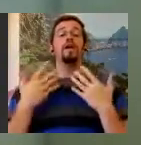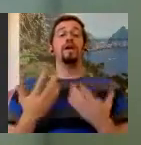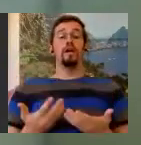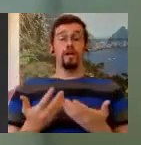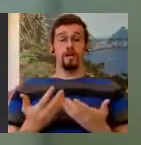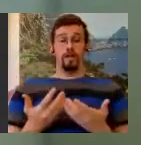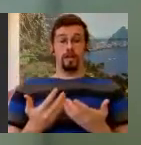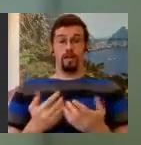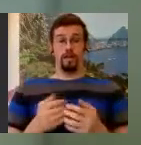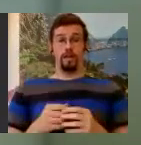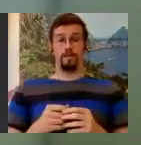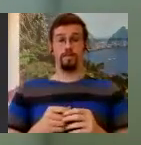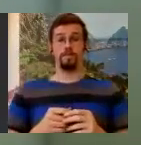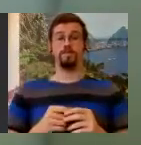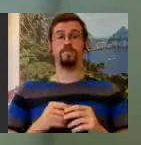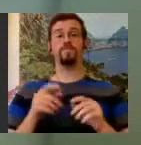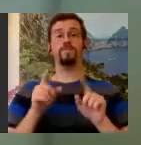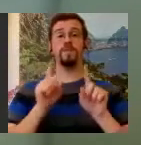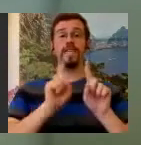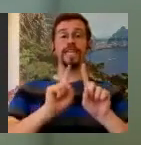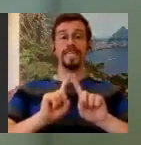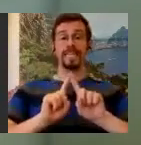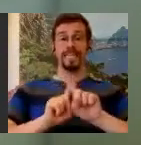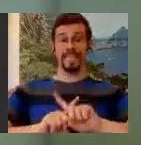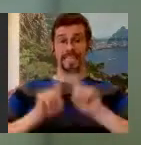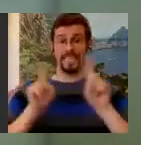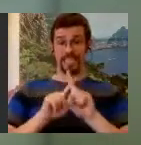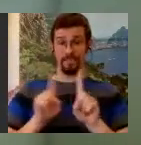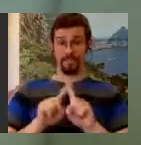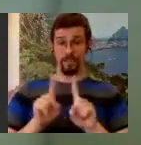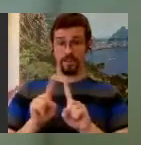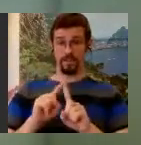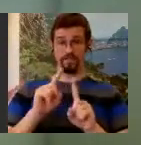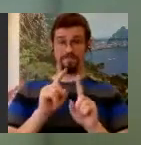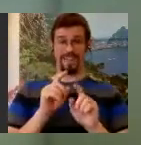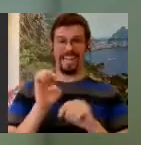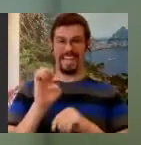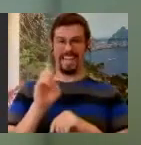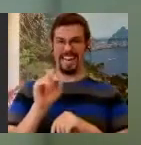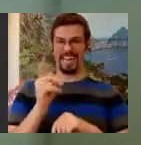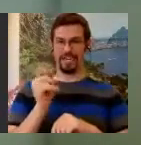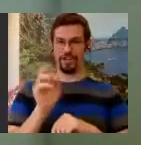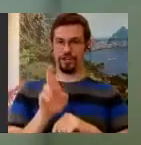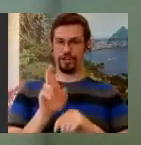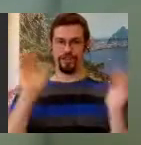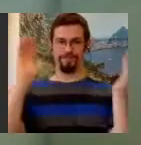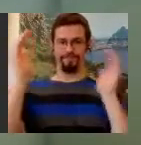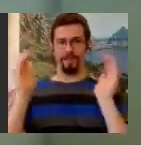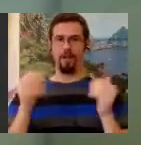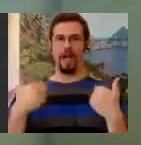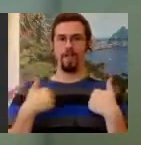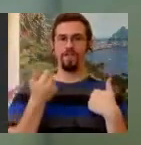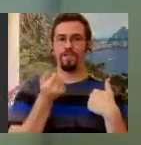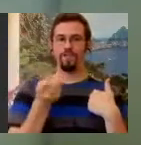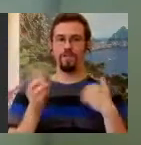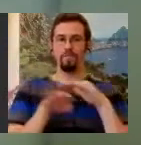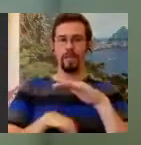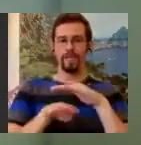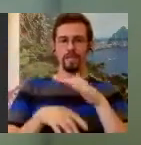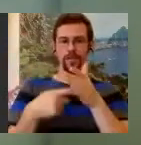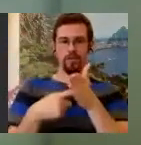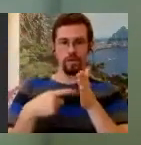despite the differences among different editors, we have some basic requirements, which are